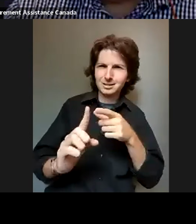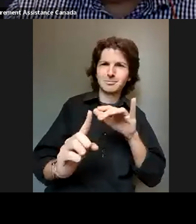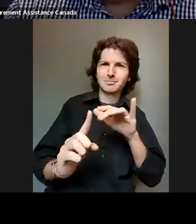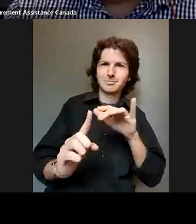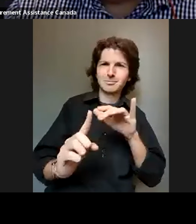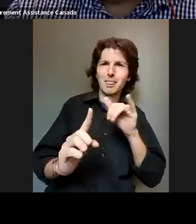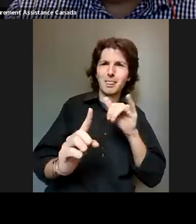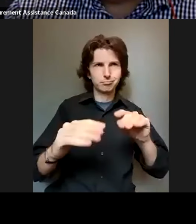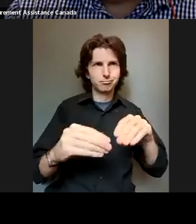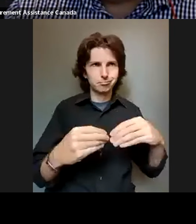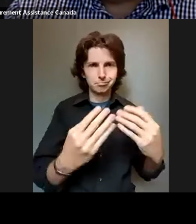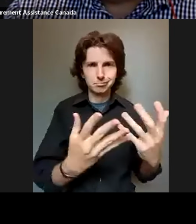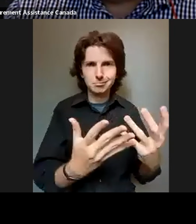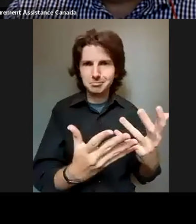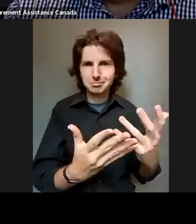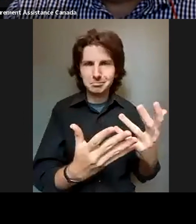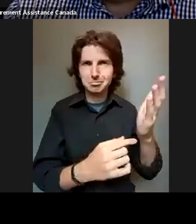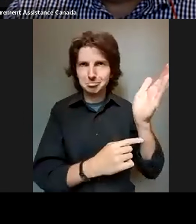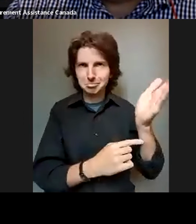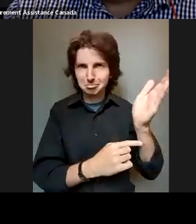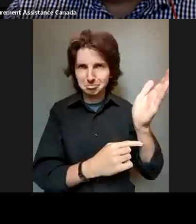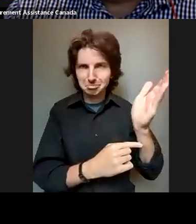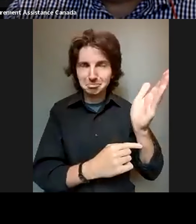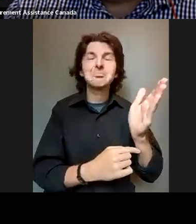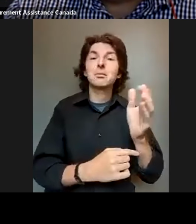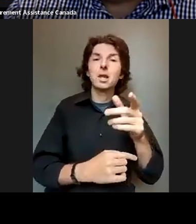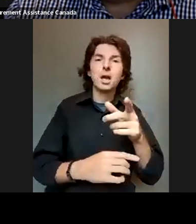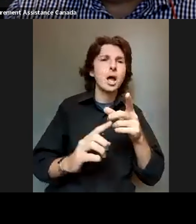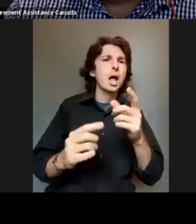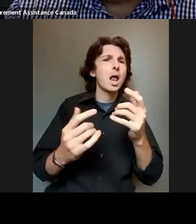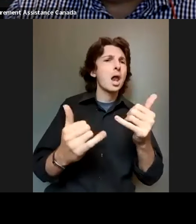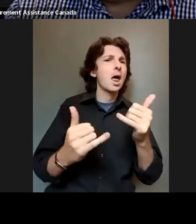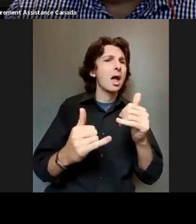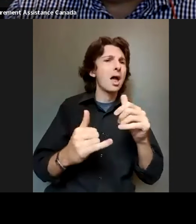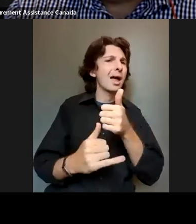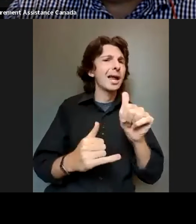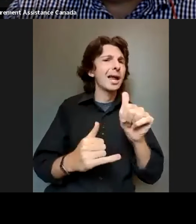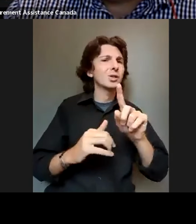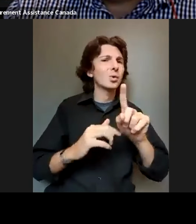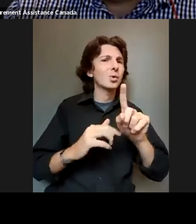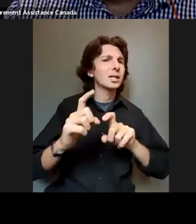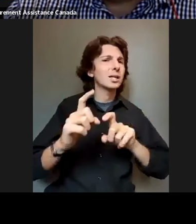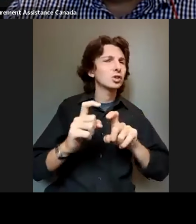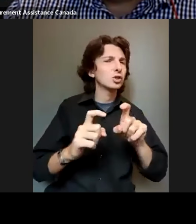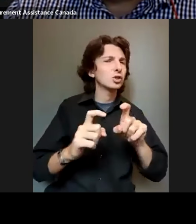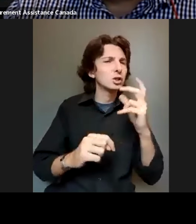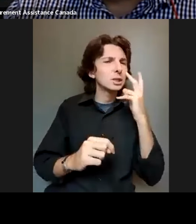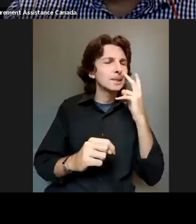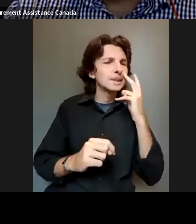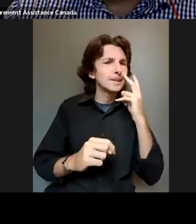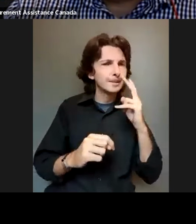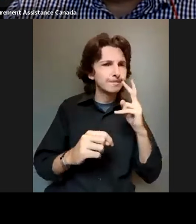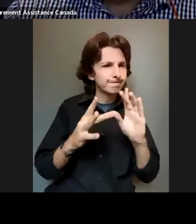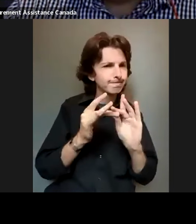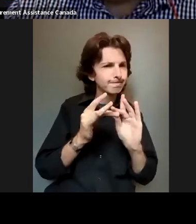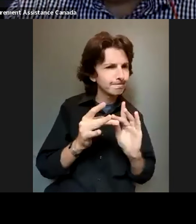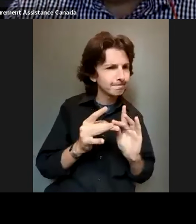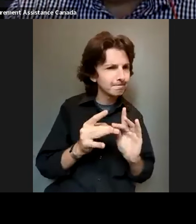Looking at the chat to see if there's any questions. Now is your opportunity to ask